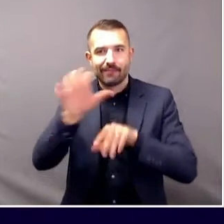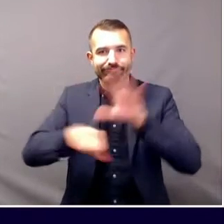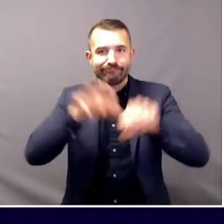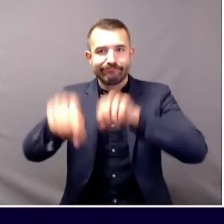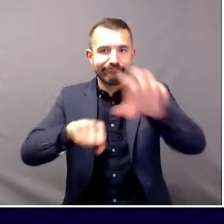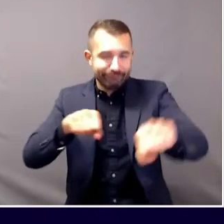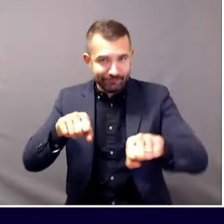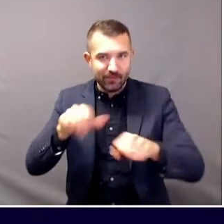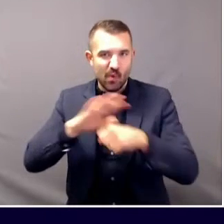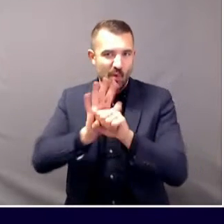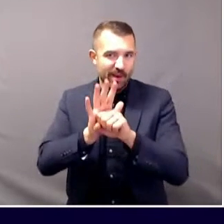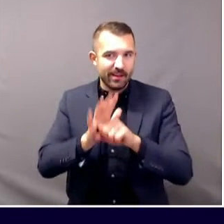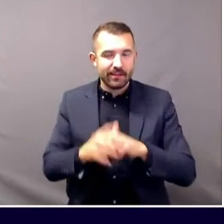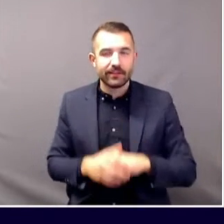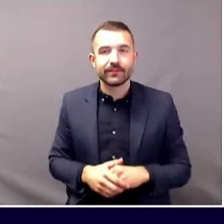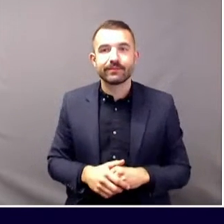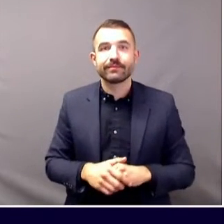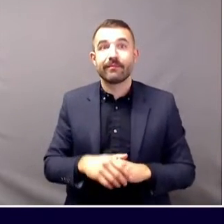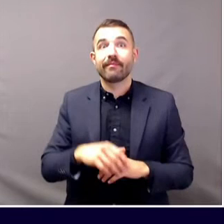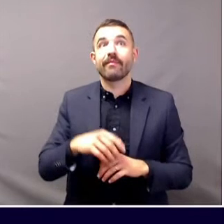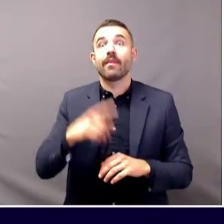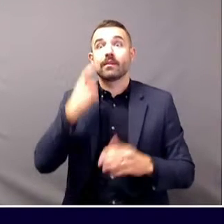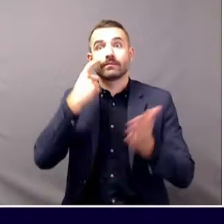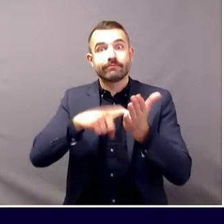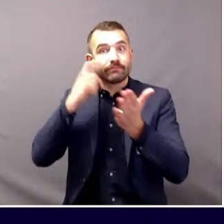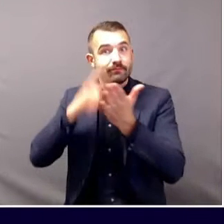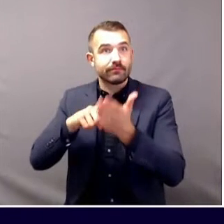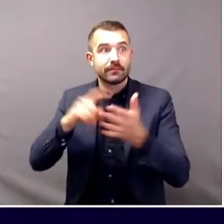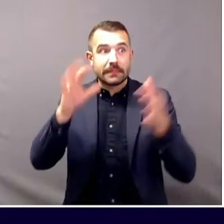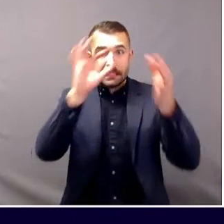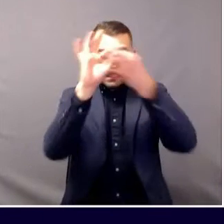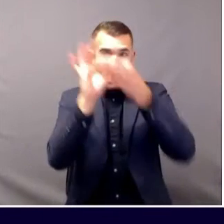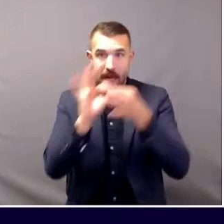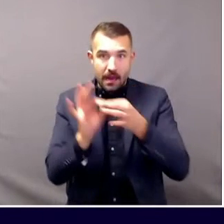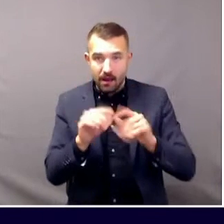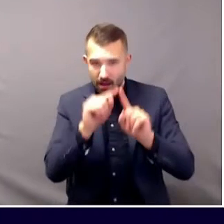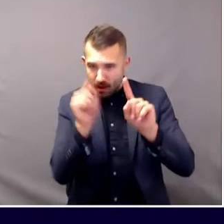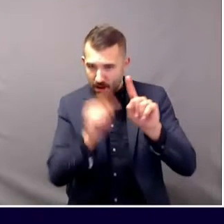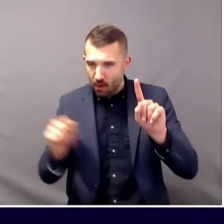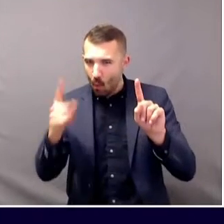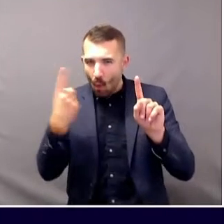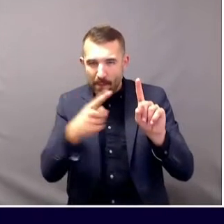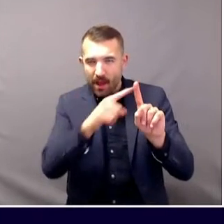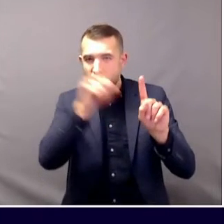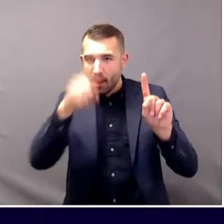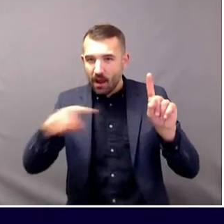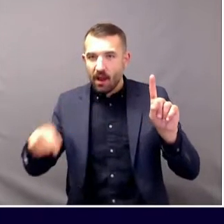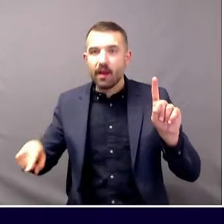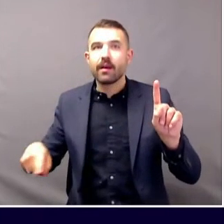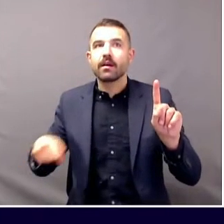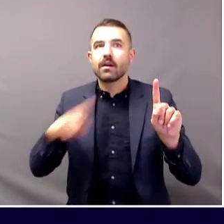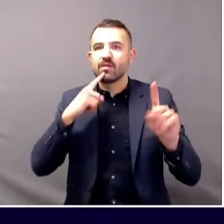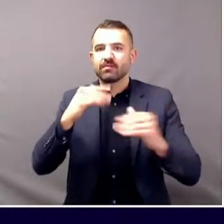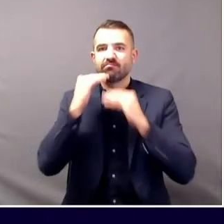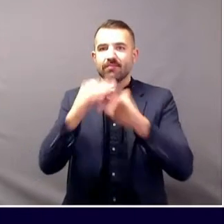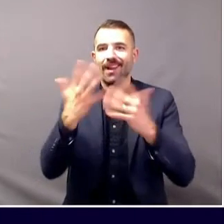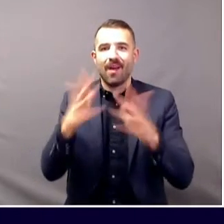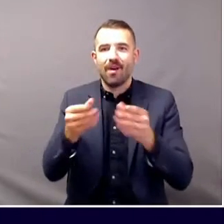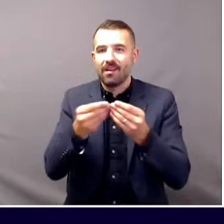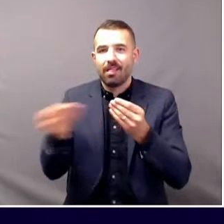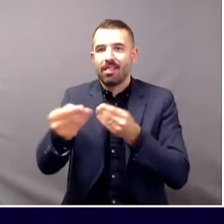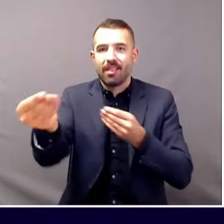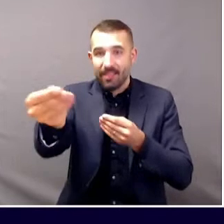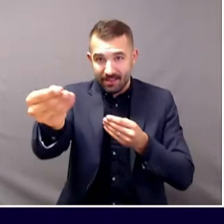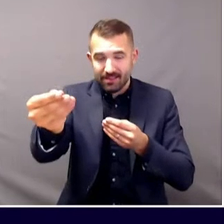outbreaks, characterize them, and try to put a lid on them before they spiral. So we're doing a lot of the right things,